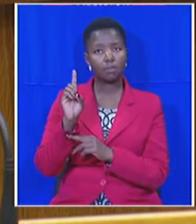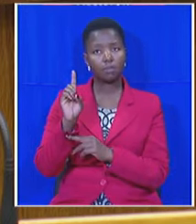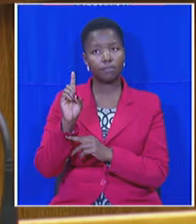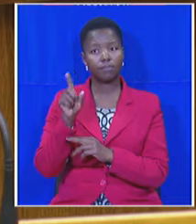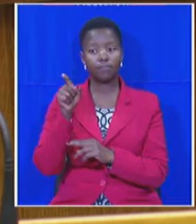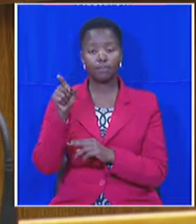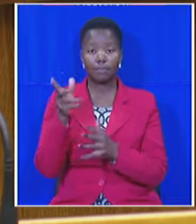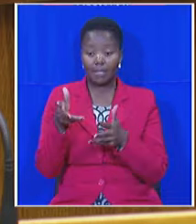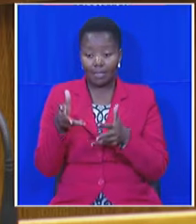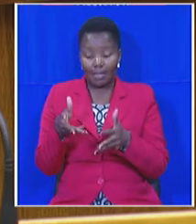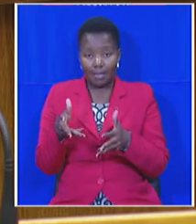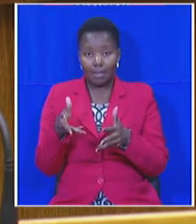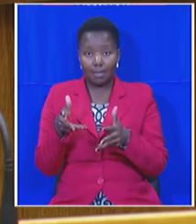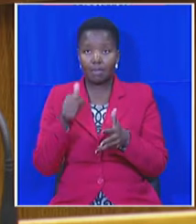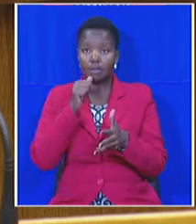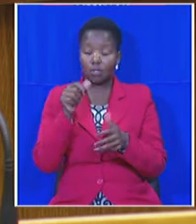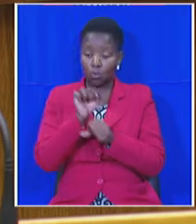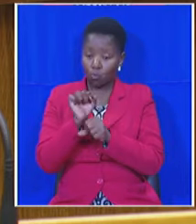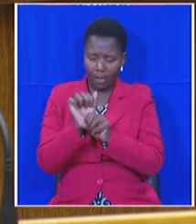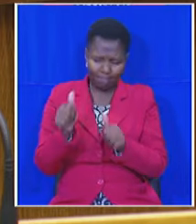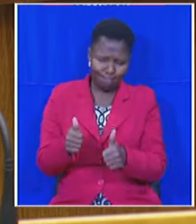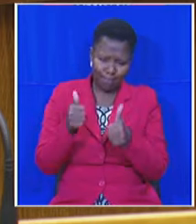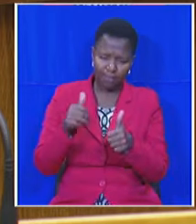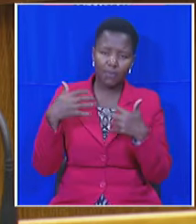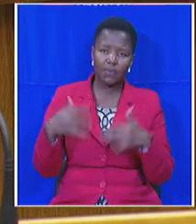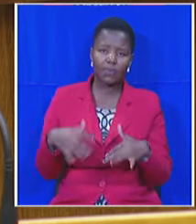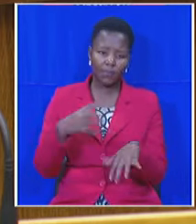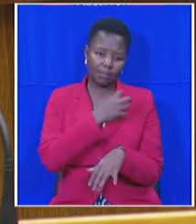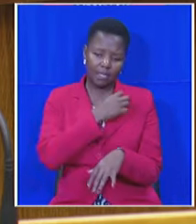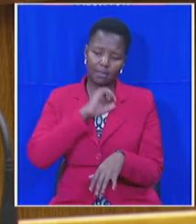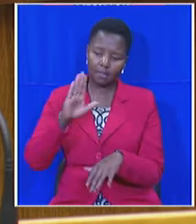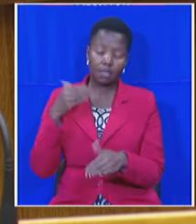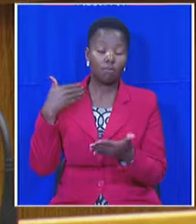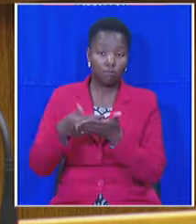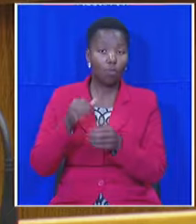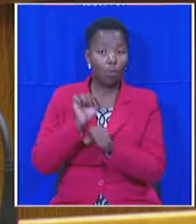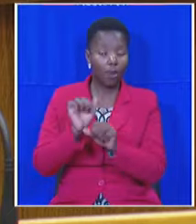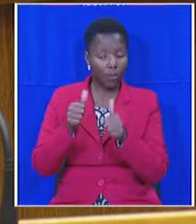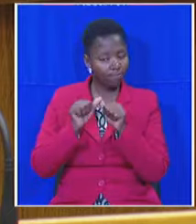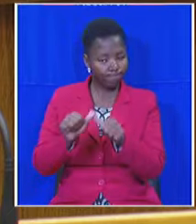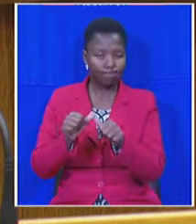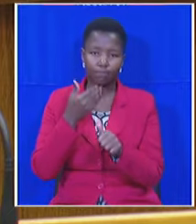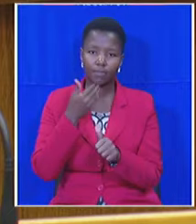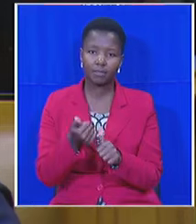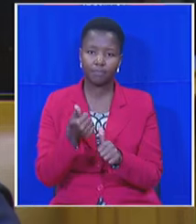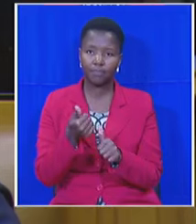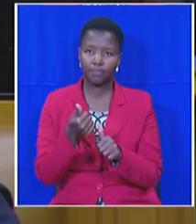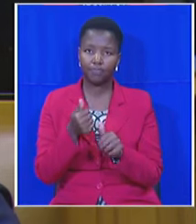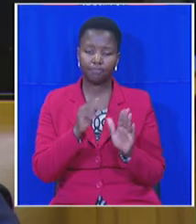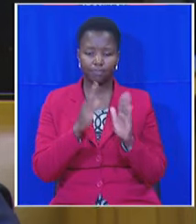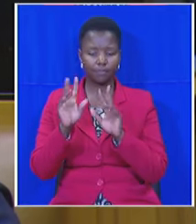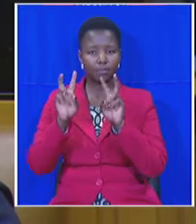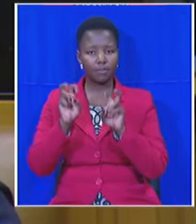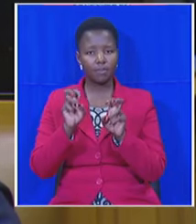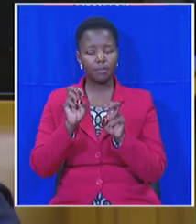under the circumstances you are doing a very good job, and we urge you to continue. With regards to the issue of